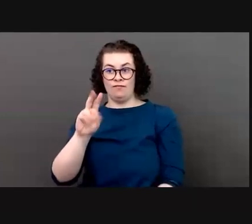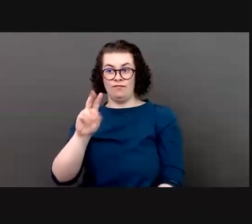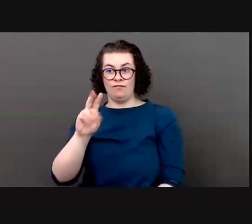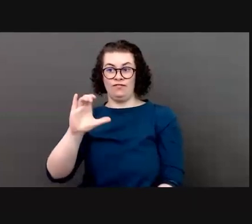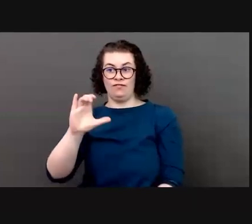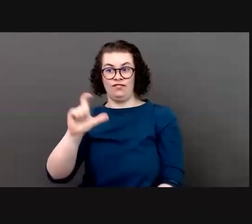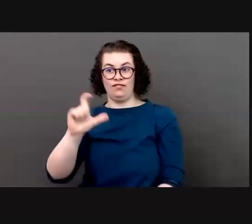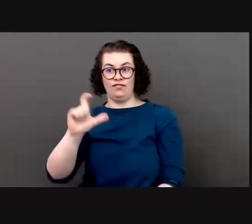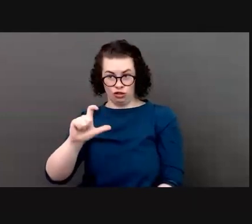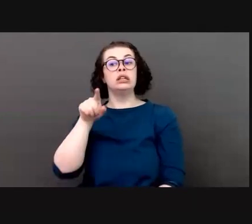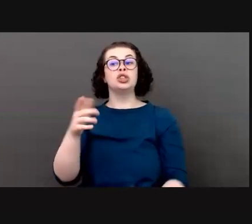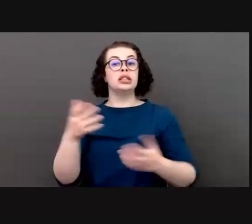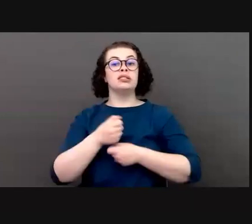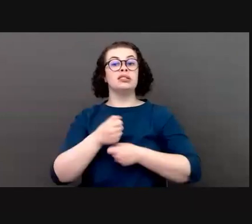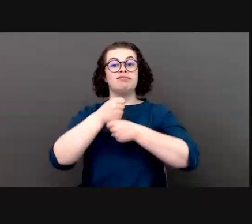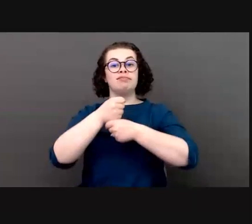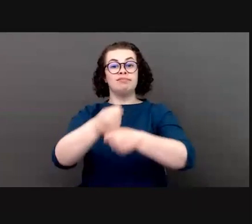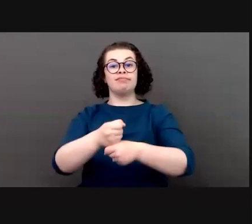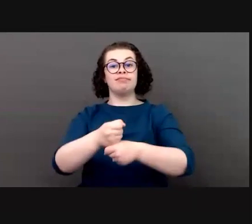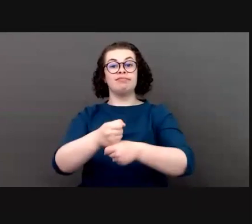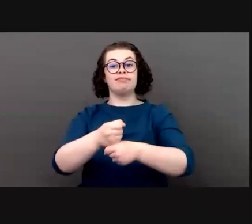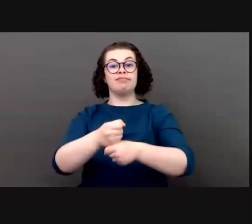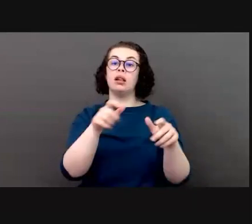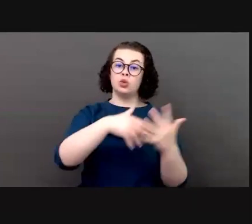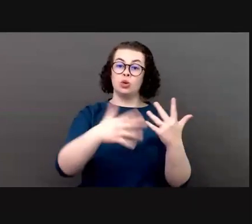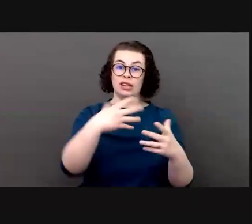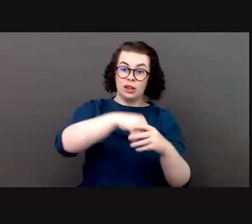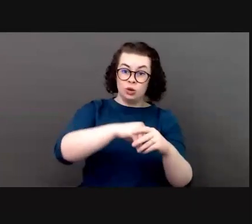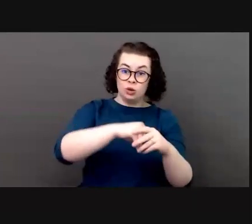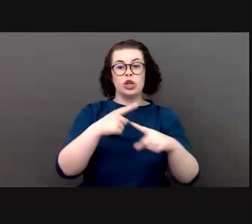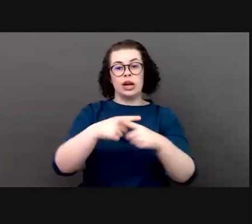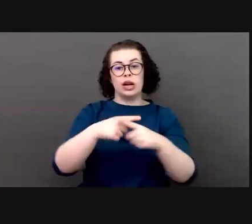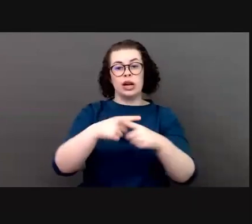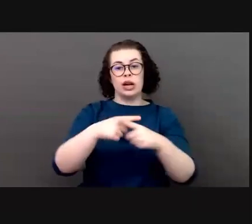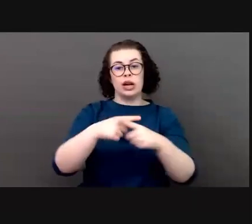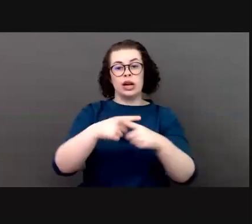European Commission. From 2018, she's the Director of Social Affairs,